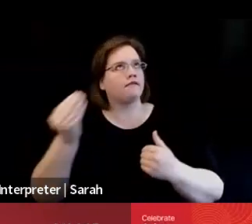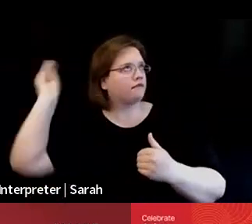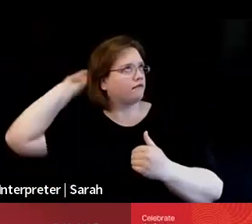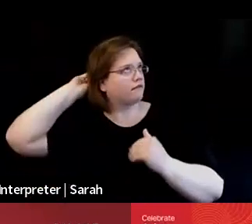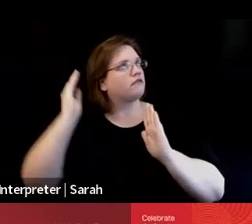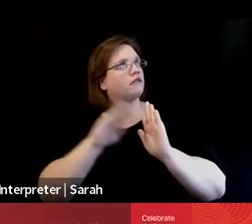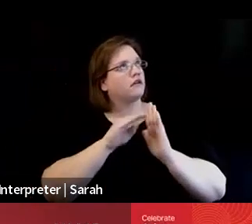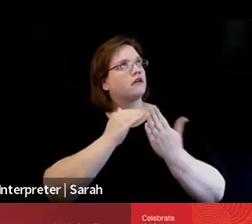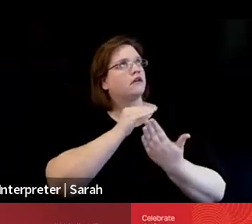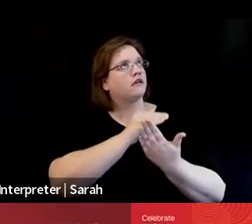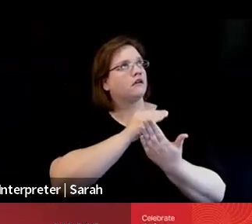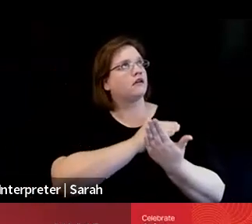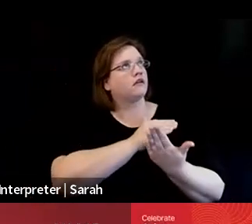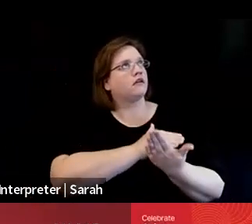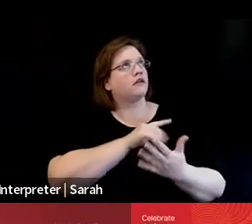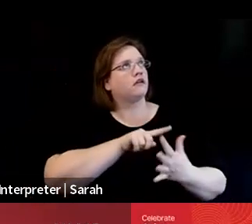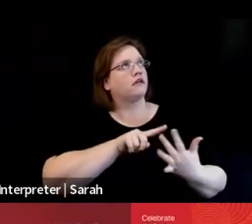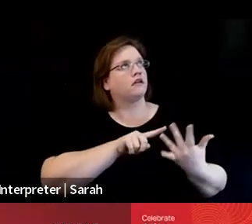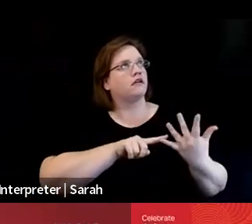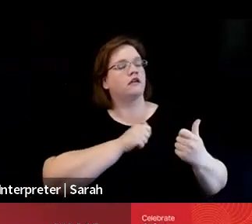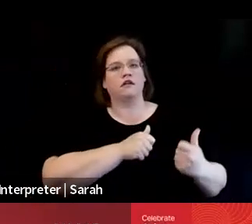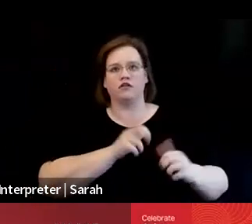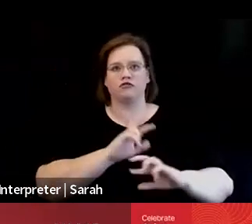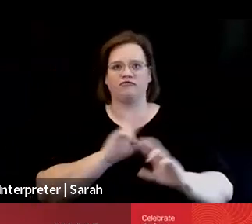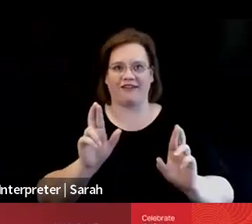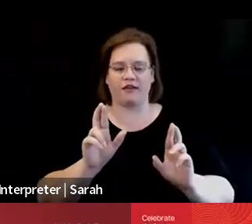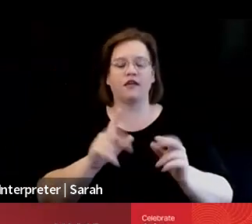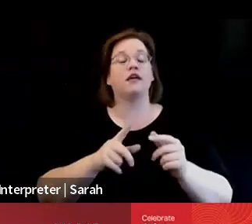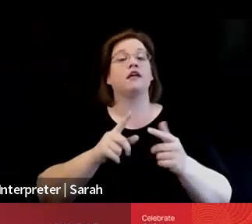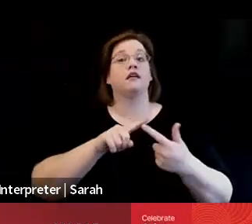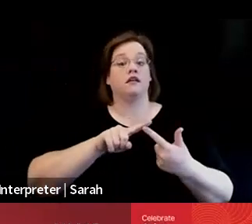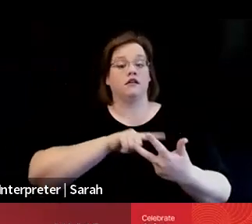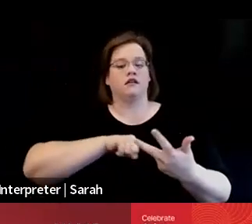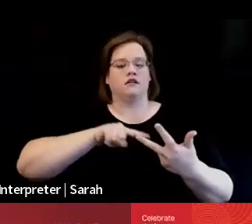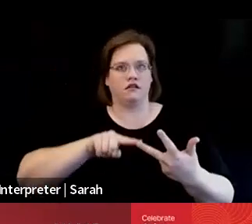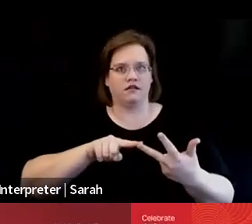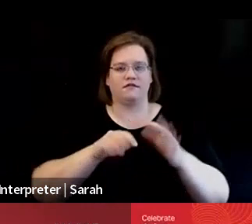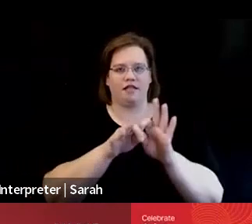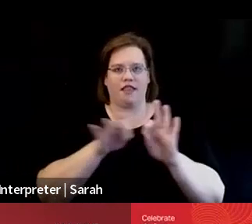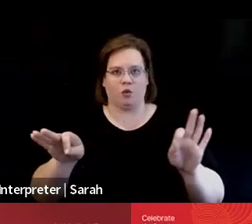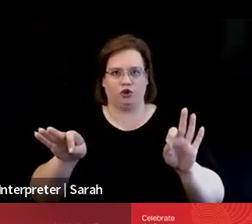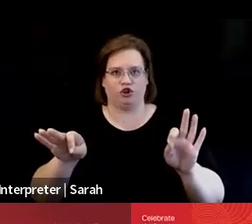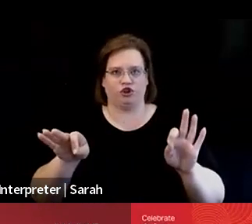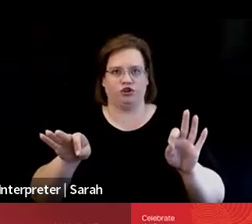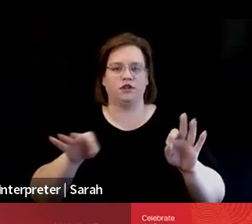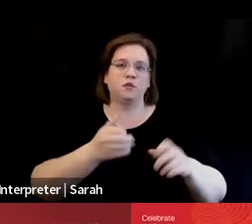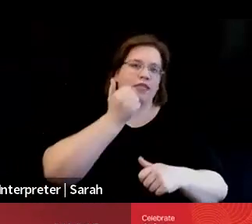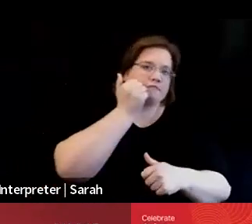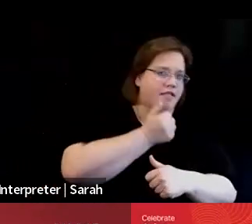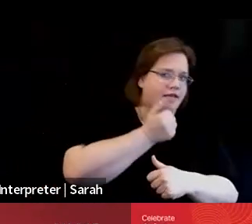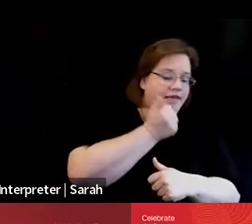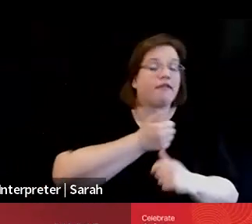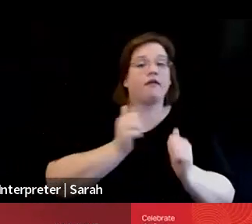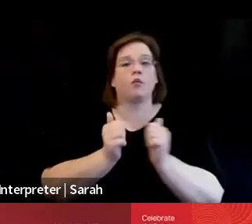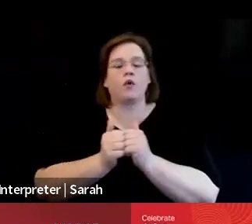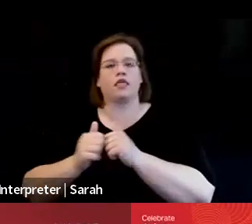you want to say as you provide that patient education. And then think about your language and think about blending that plain language with that technical language.